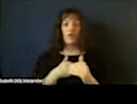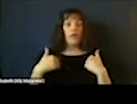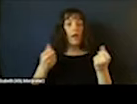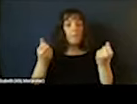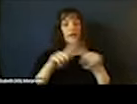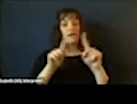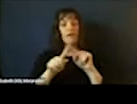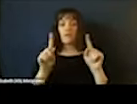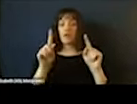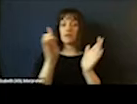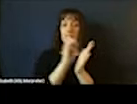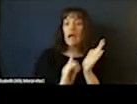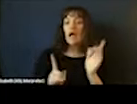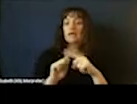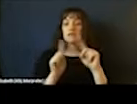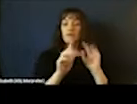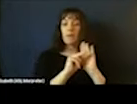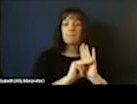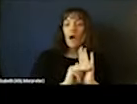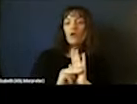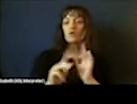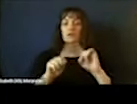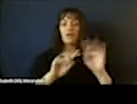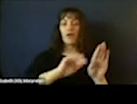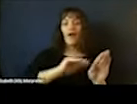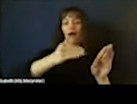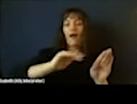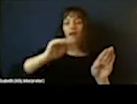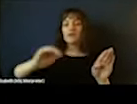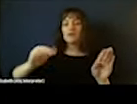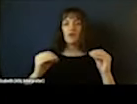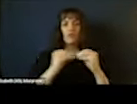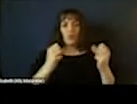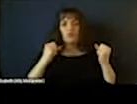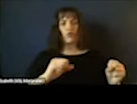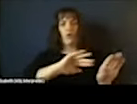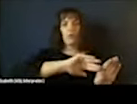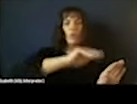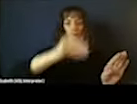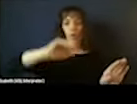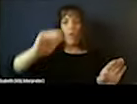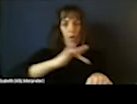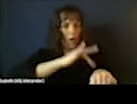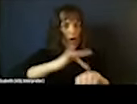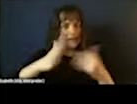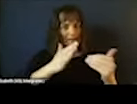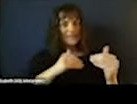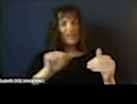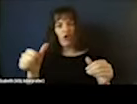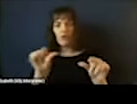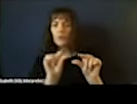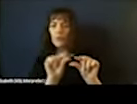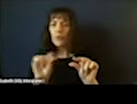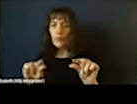different heights. So more prominent tactile features or less prominent tactile features. We played around with all different kinds of aspects of these